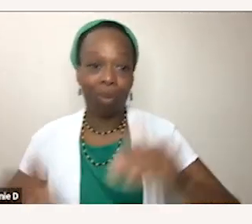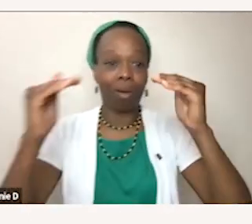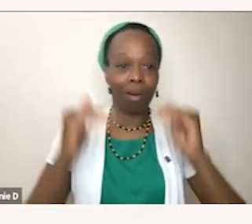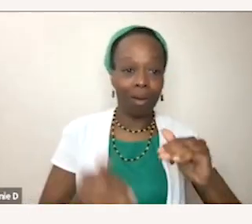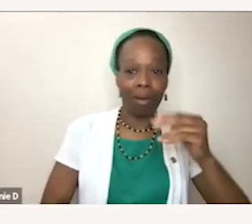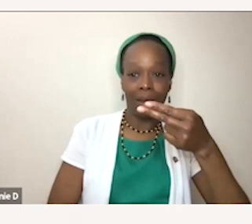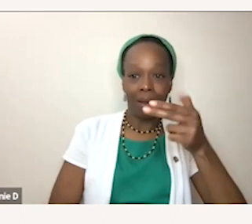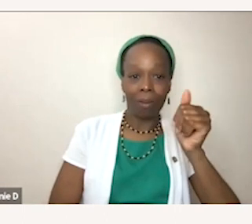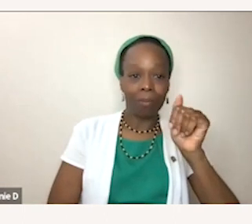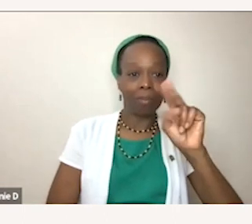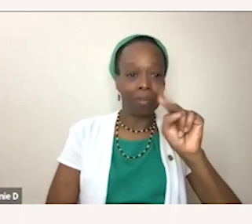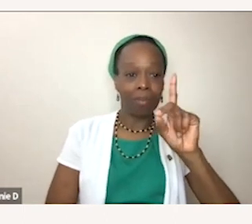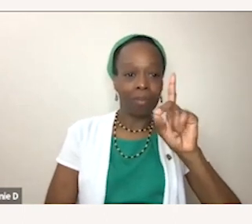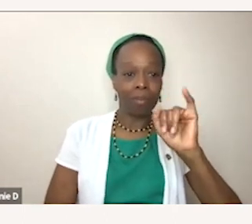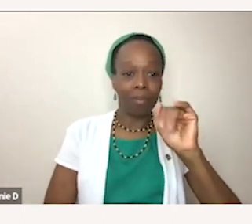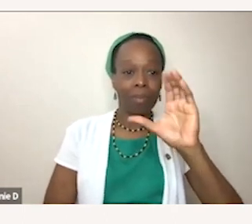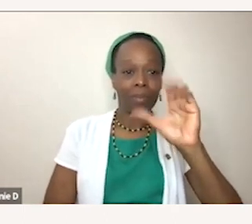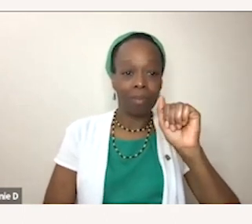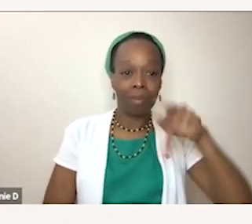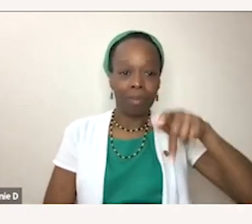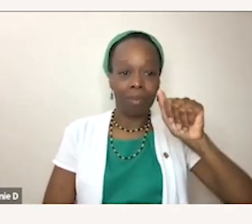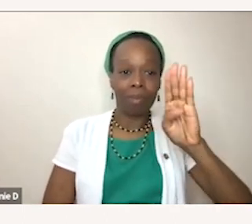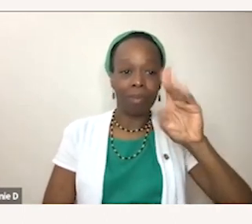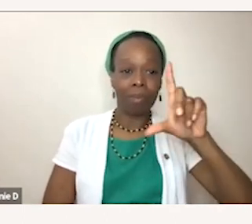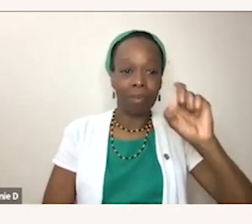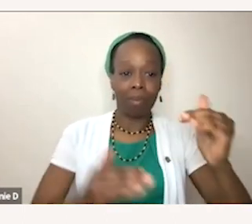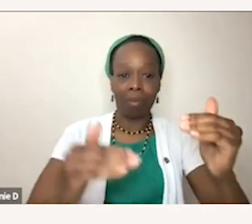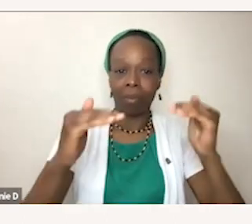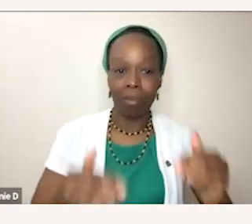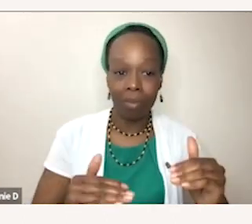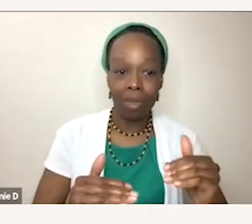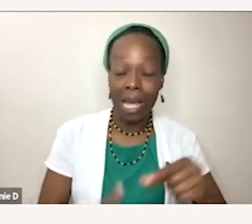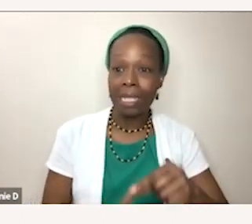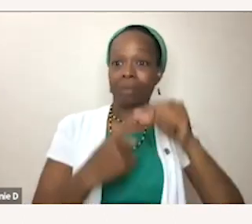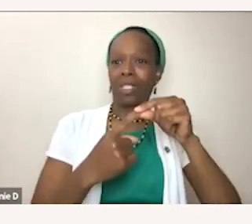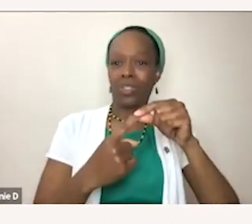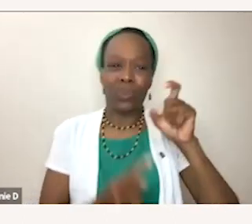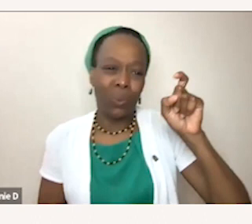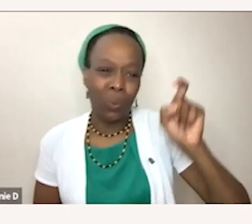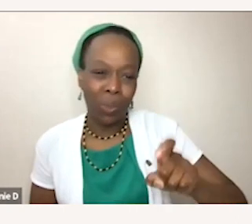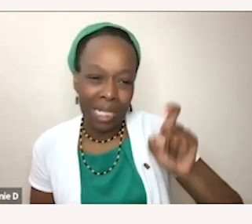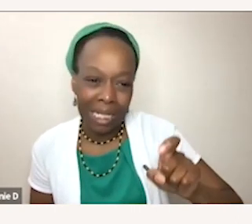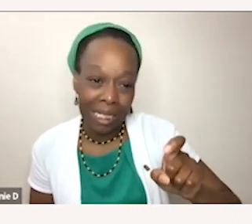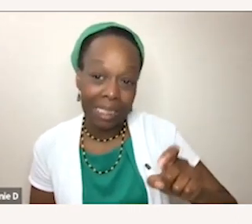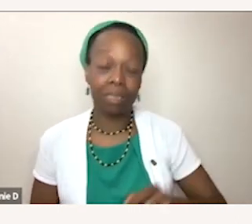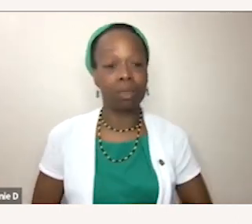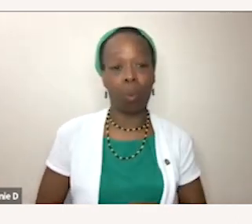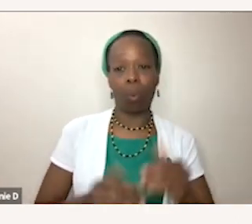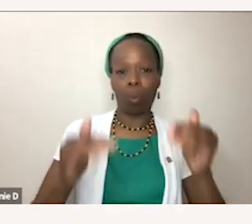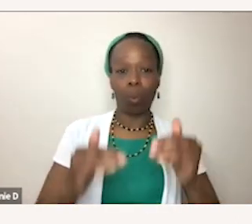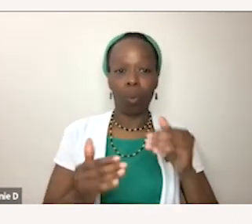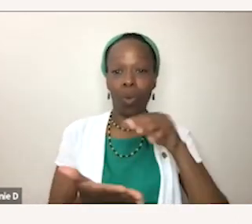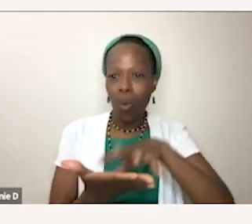special needs or learning differences. And you'll notice that the R word